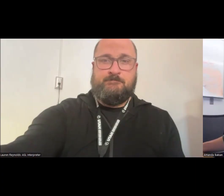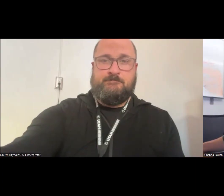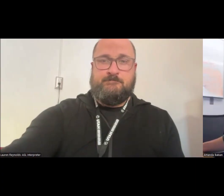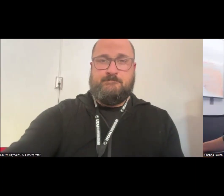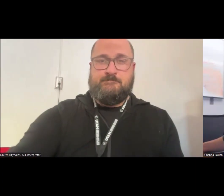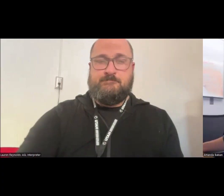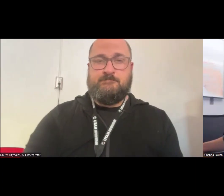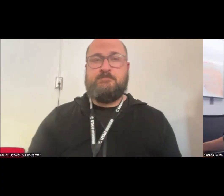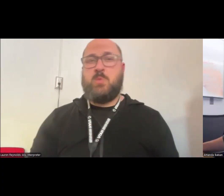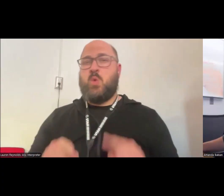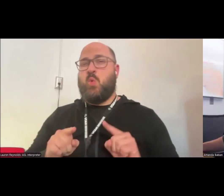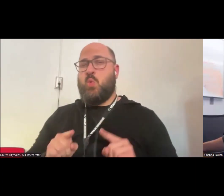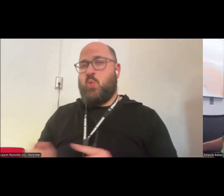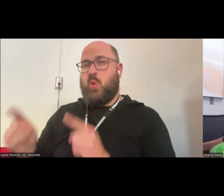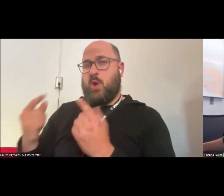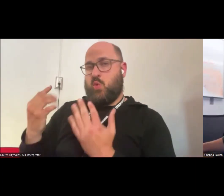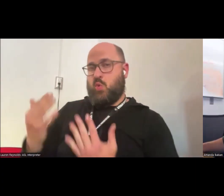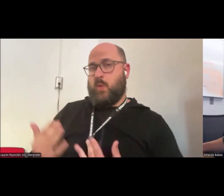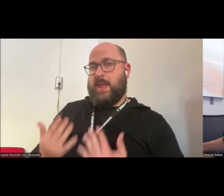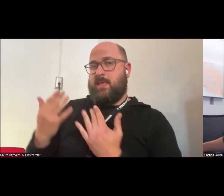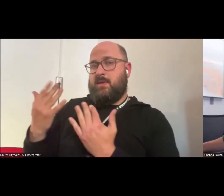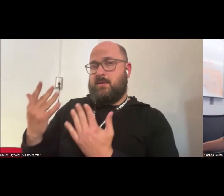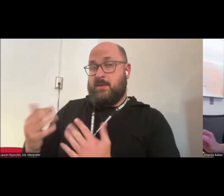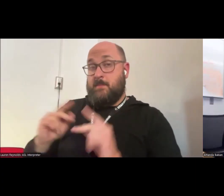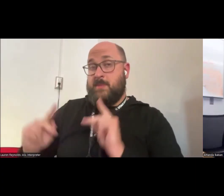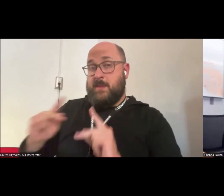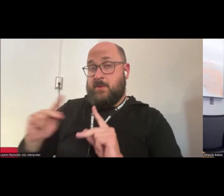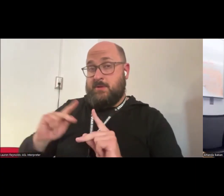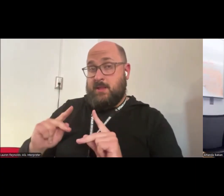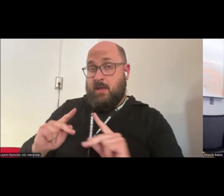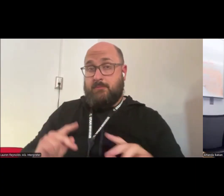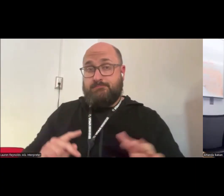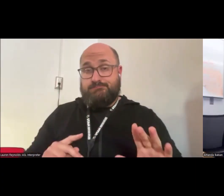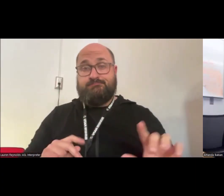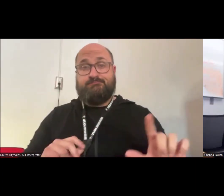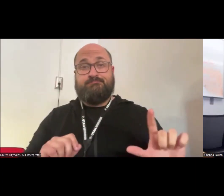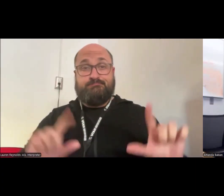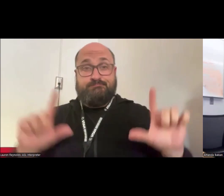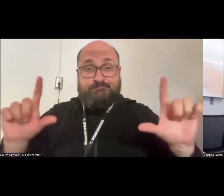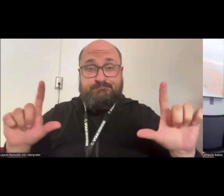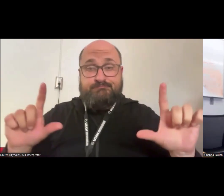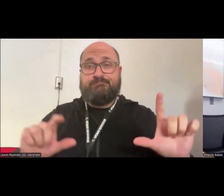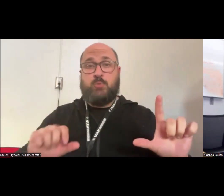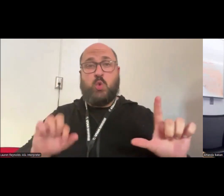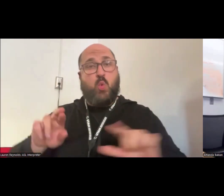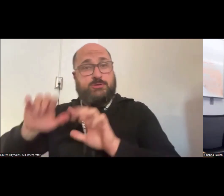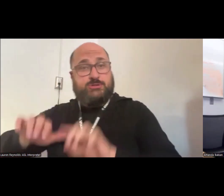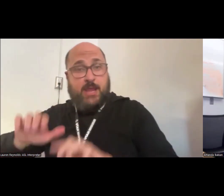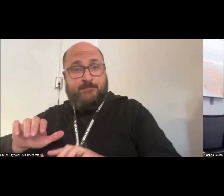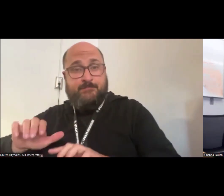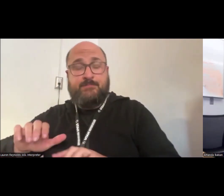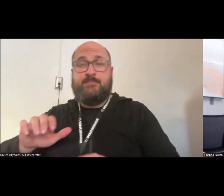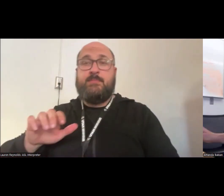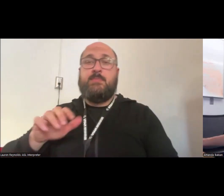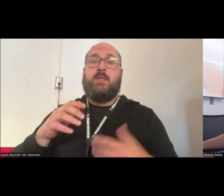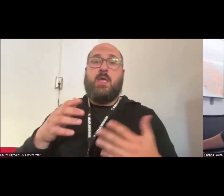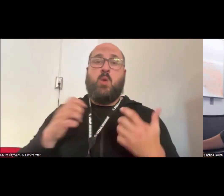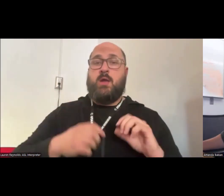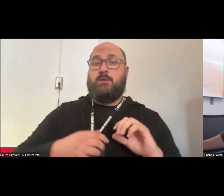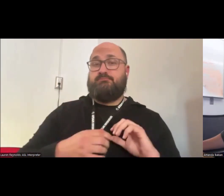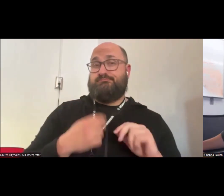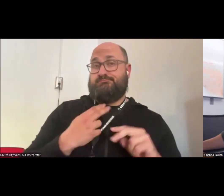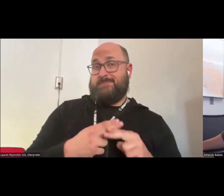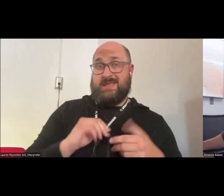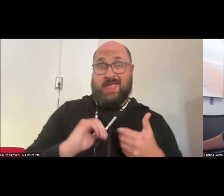While we're waiting for people to come unmuted or put it in chat, I just want to say how exciting it is that